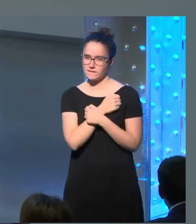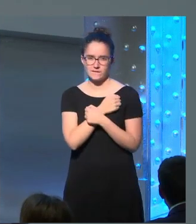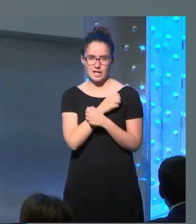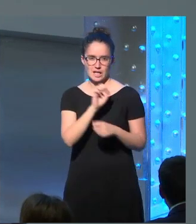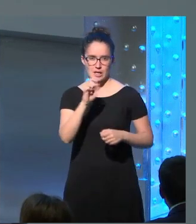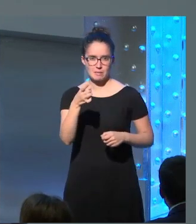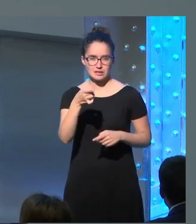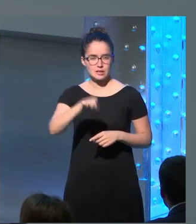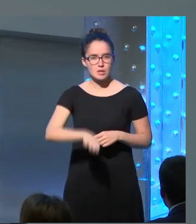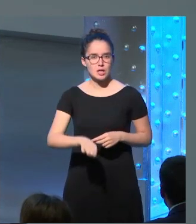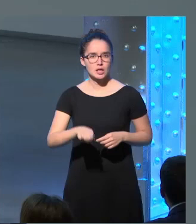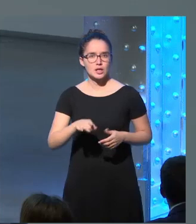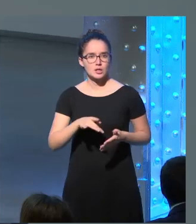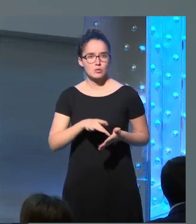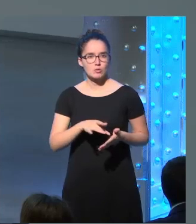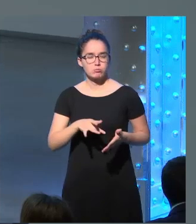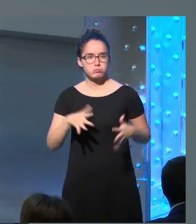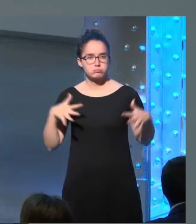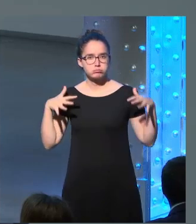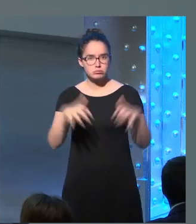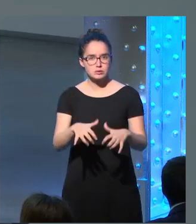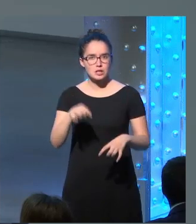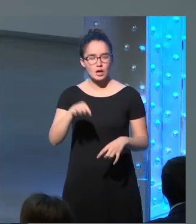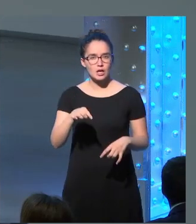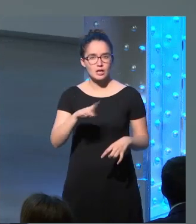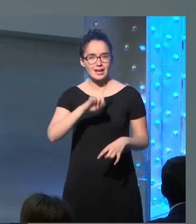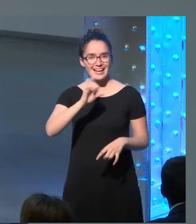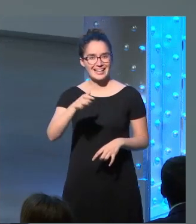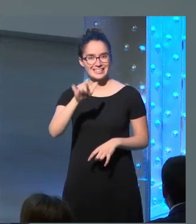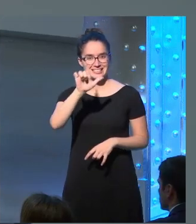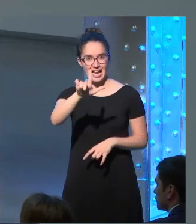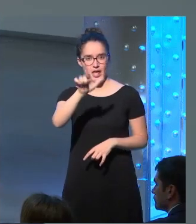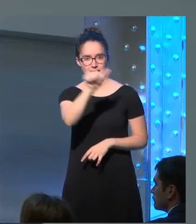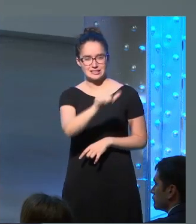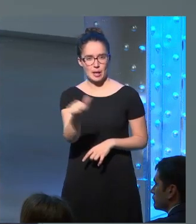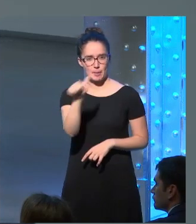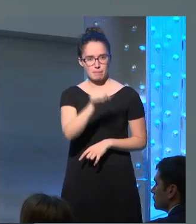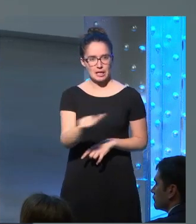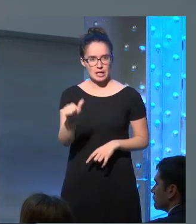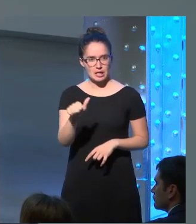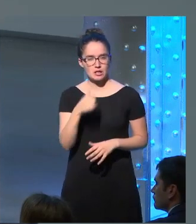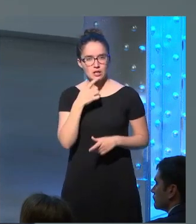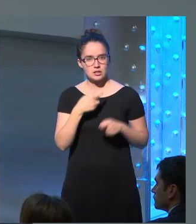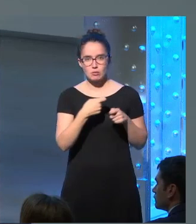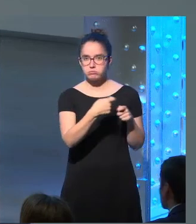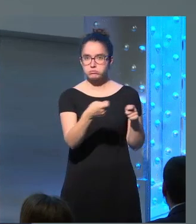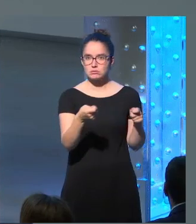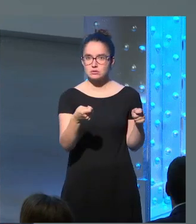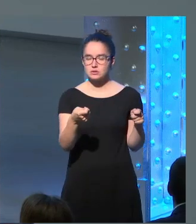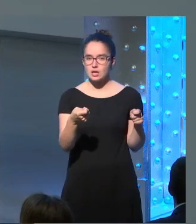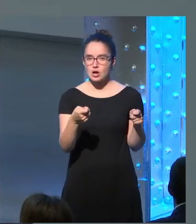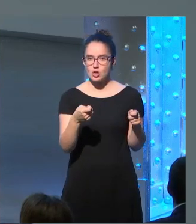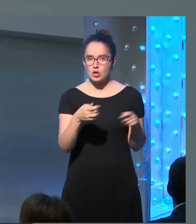most cherished publications with very widespread circulation, which is